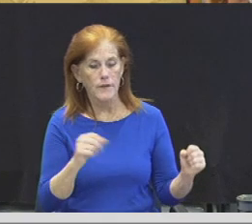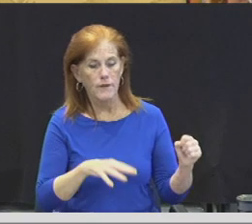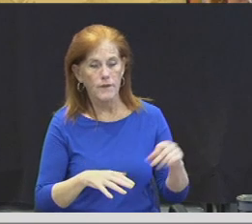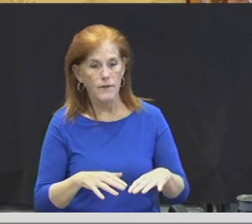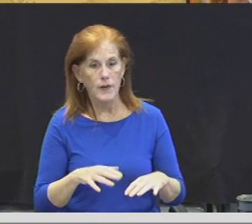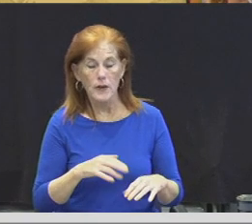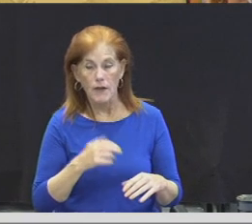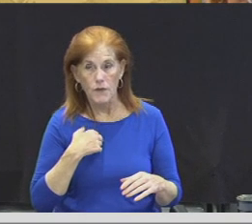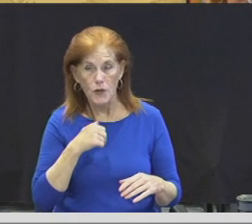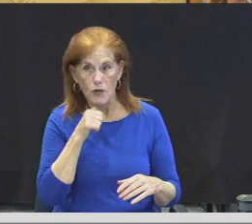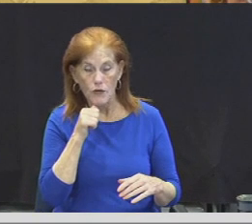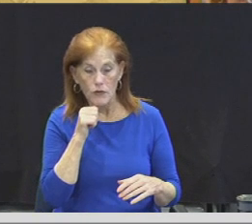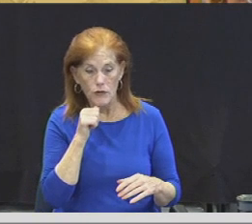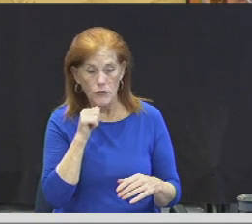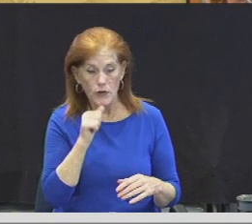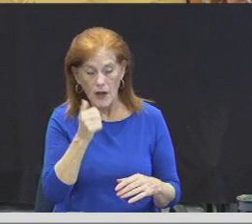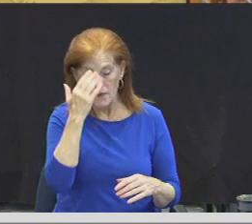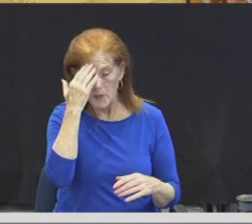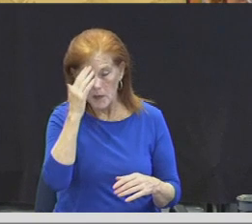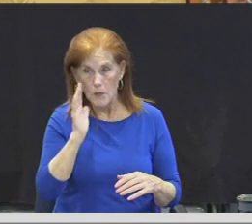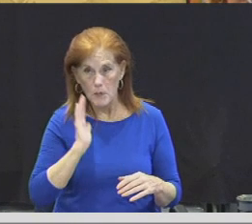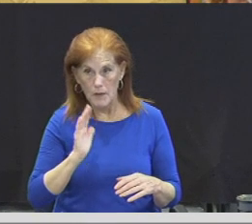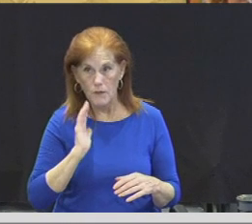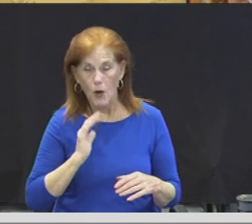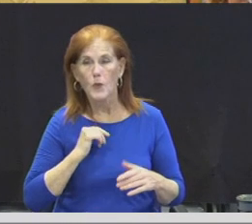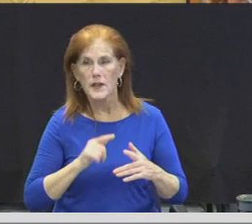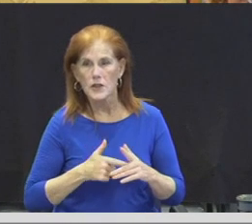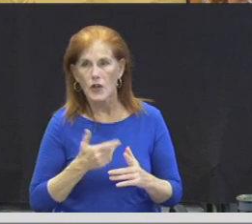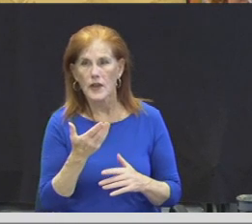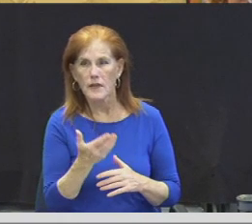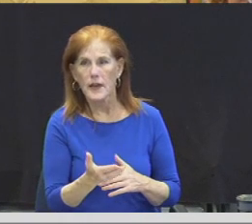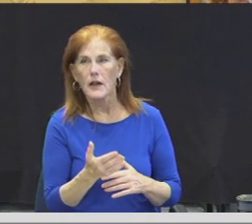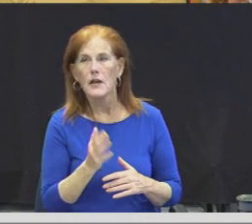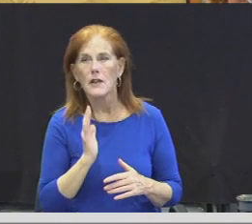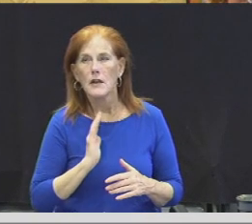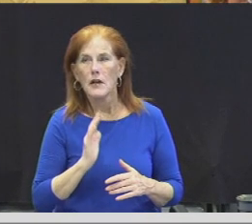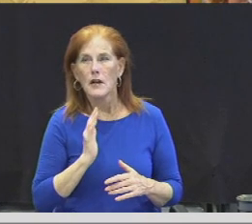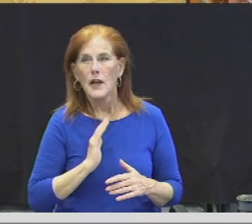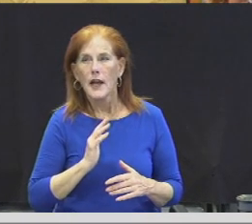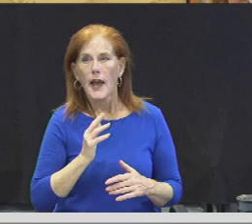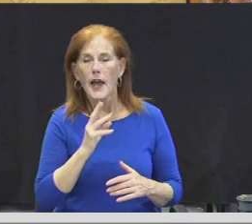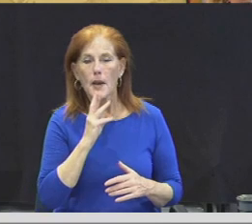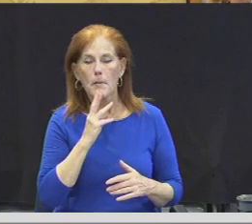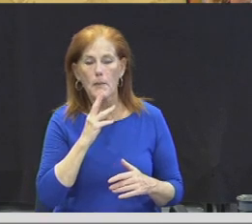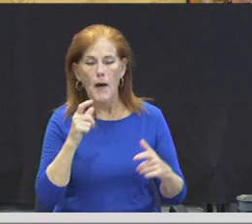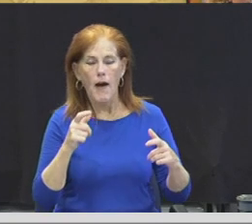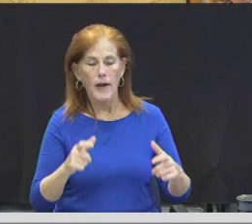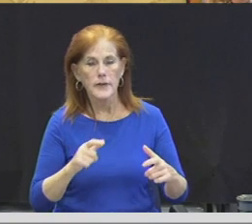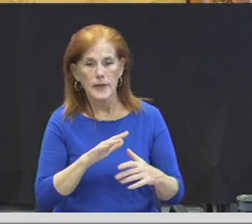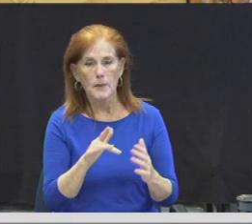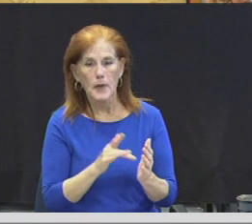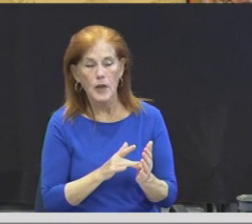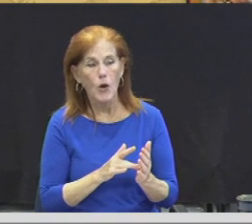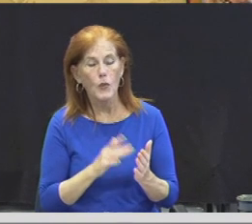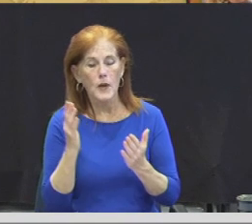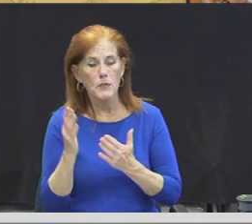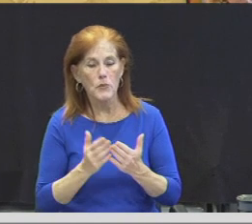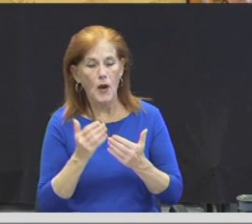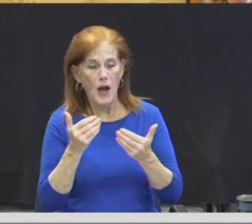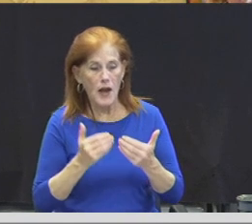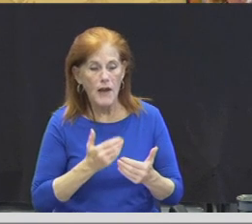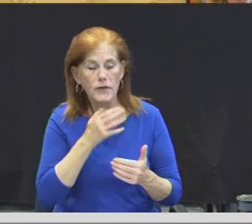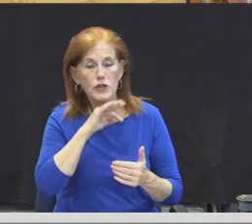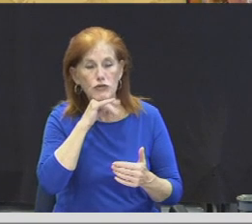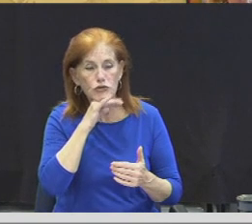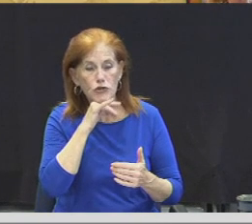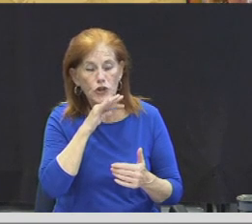a photo at the end, I'll show you where we started. But this was a kind of depression with the pond in the center. We've brought in a tremendous amount of earth to fill that area and create